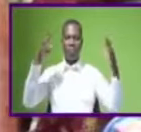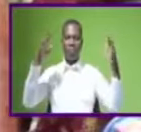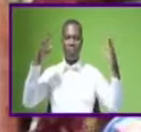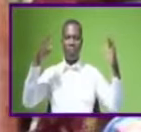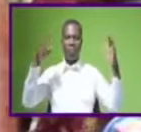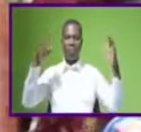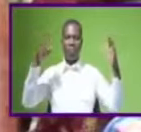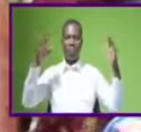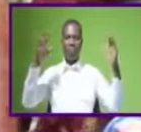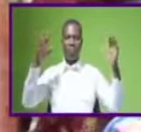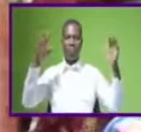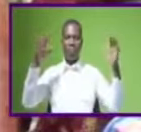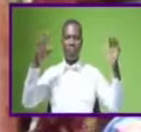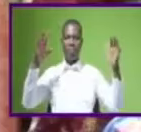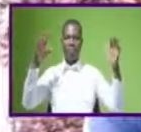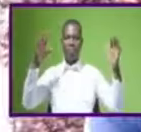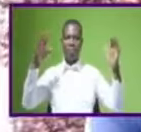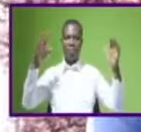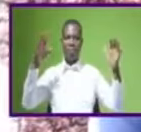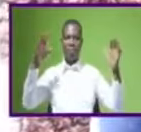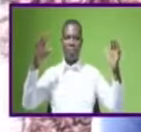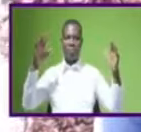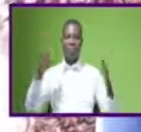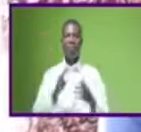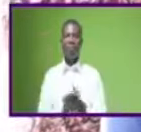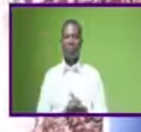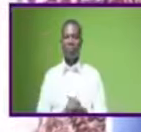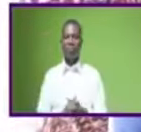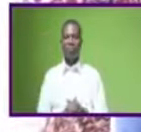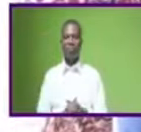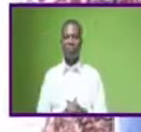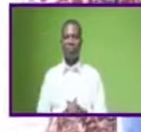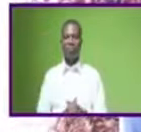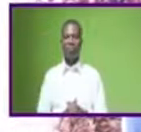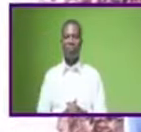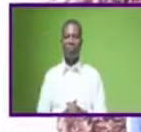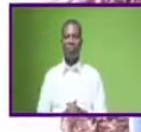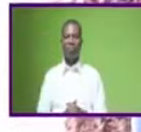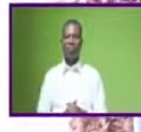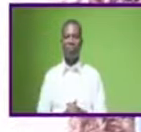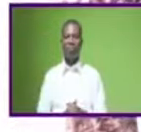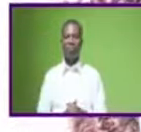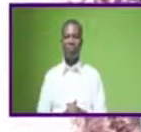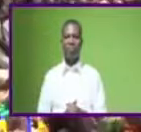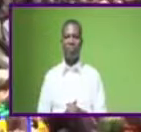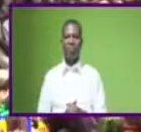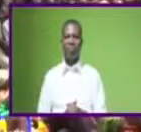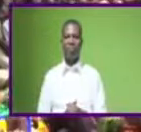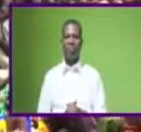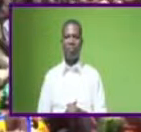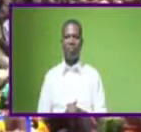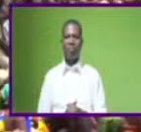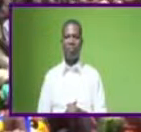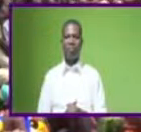exchange the face of that movie actor that is all over representing the image of Christ.